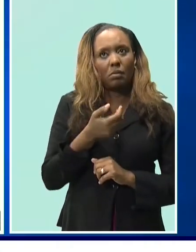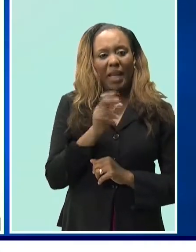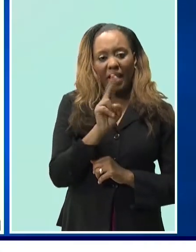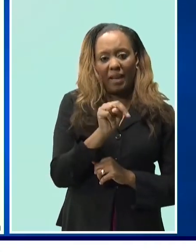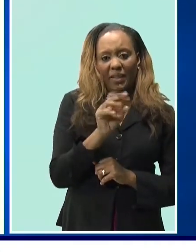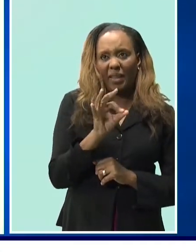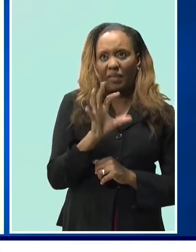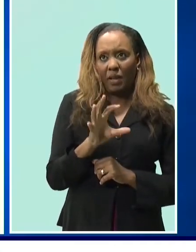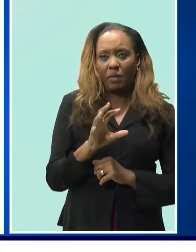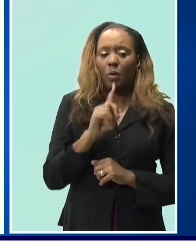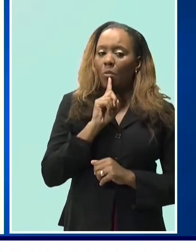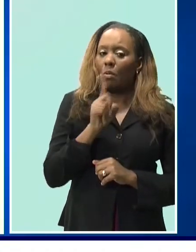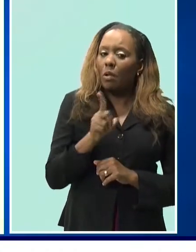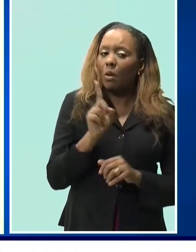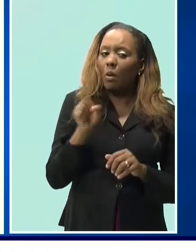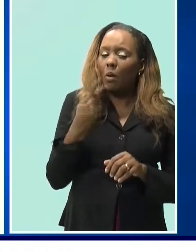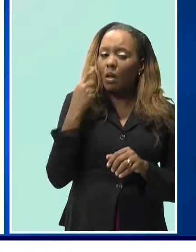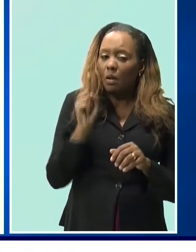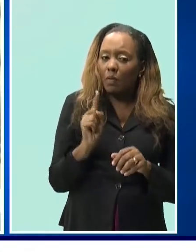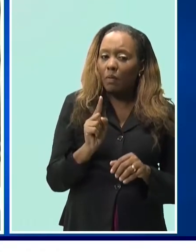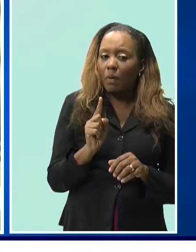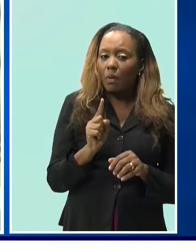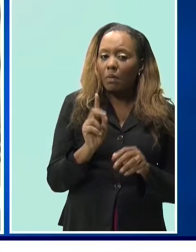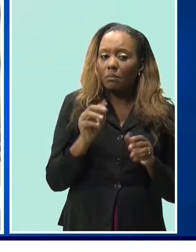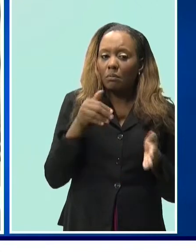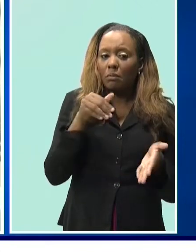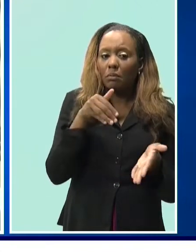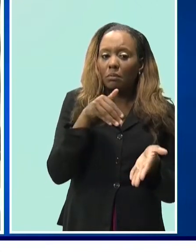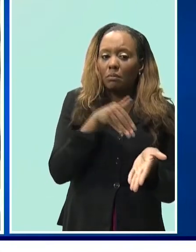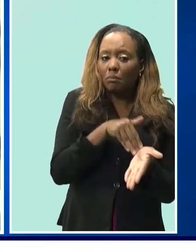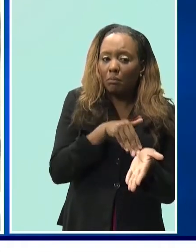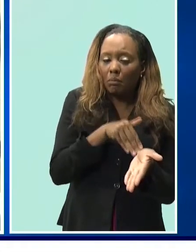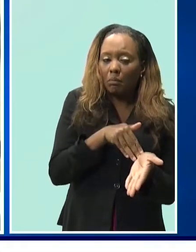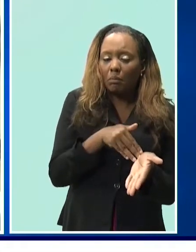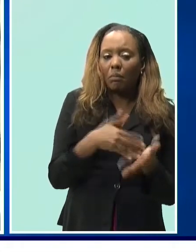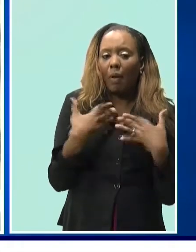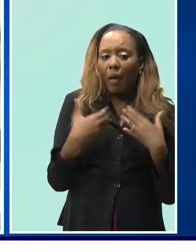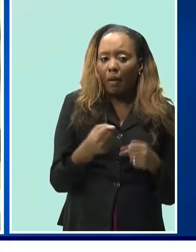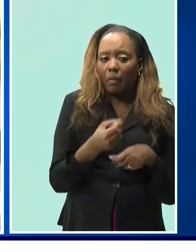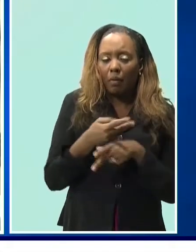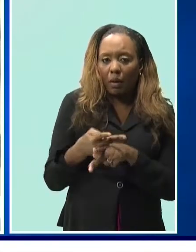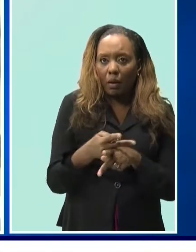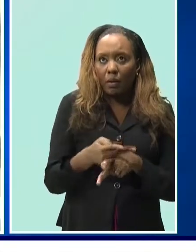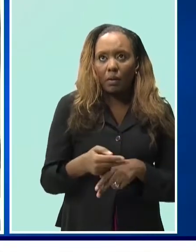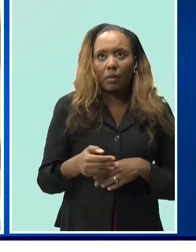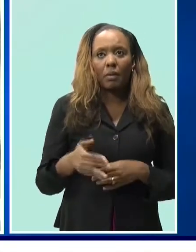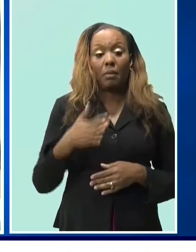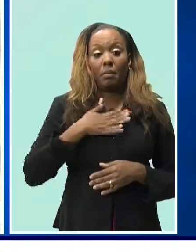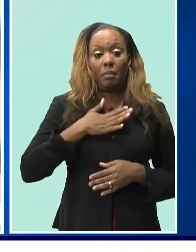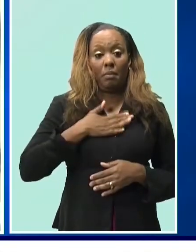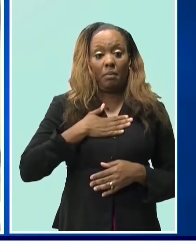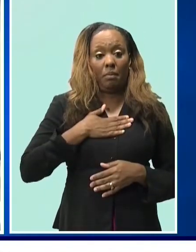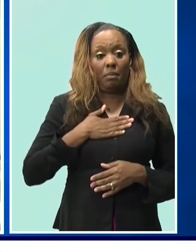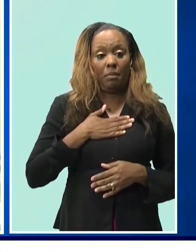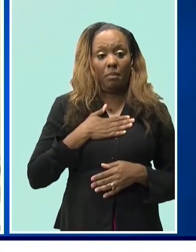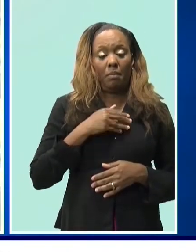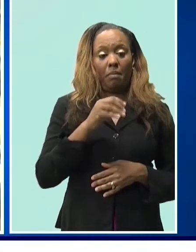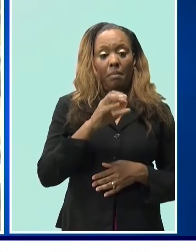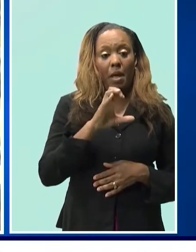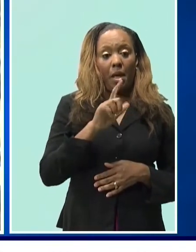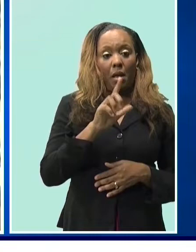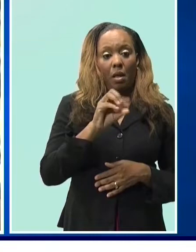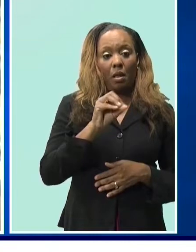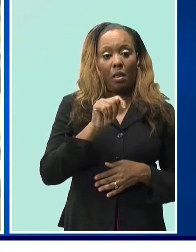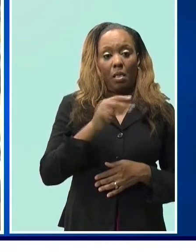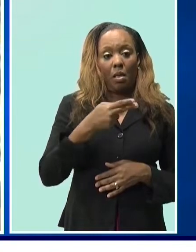as critical supplies and must only be used in healthcare settings. My cloth mask protects you,